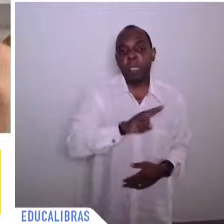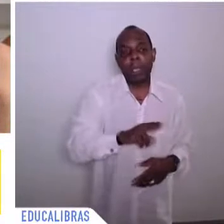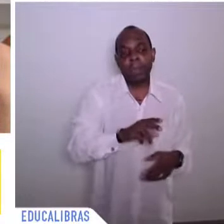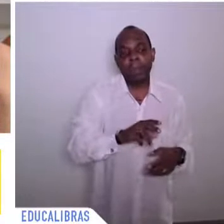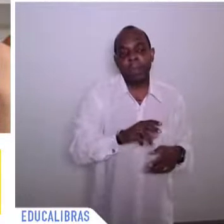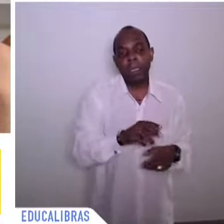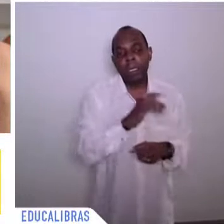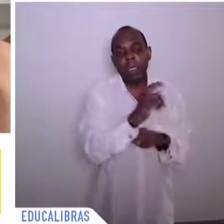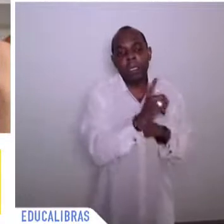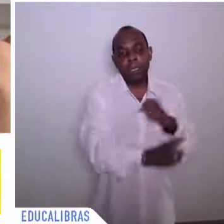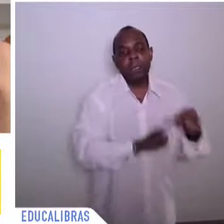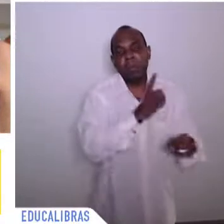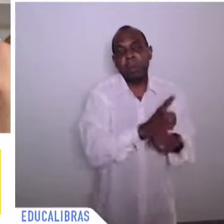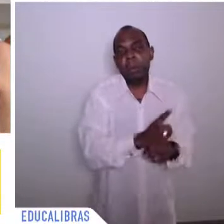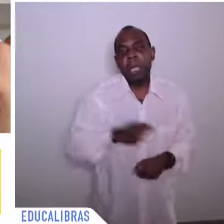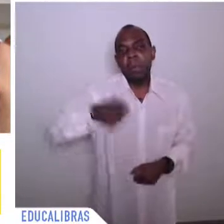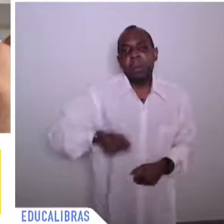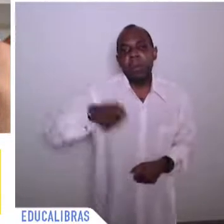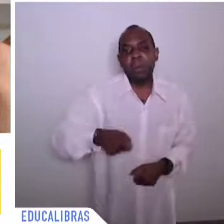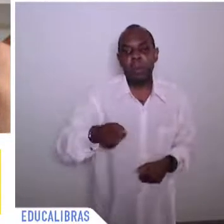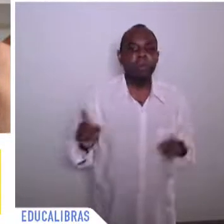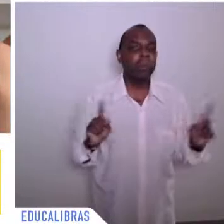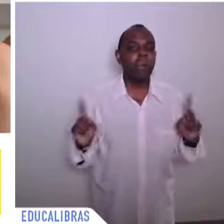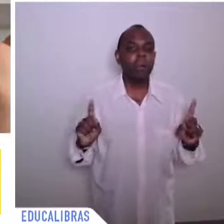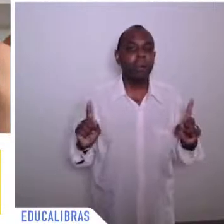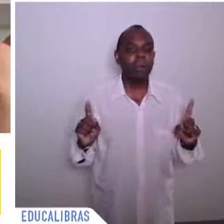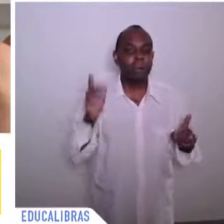Thank you, Felipe. Thank you, Tomás.